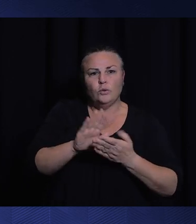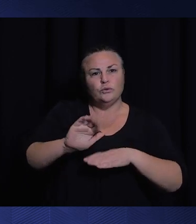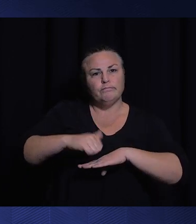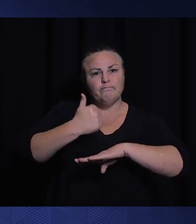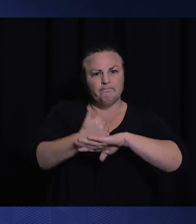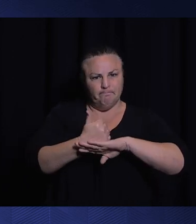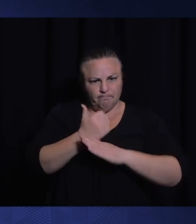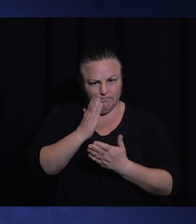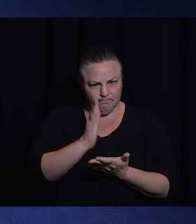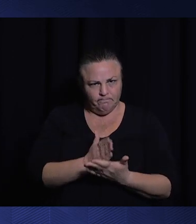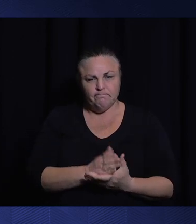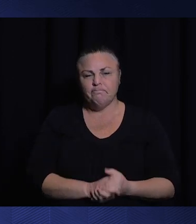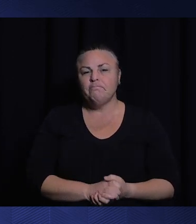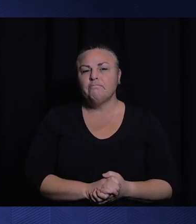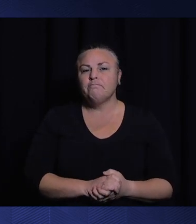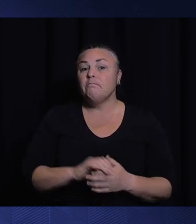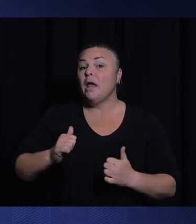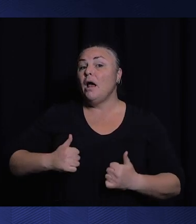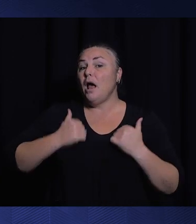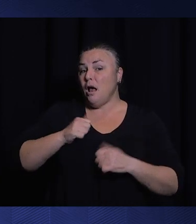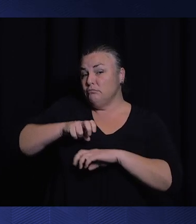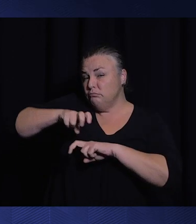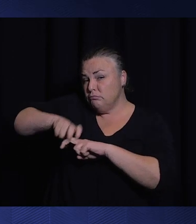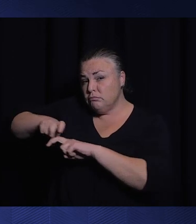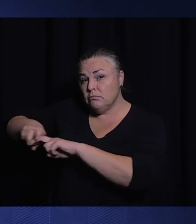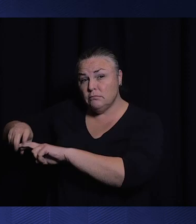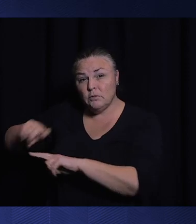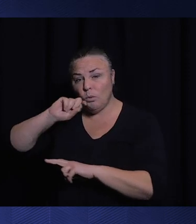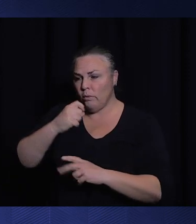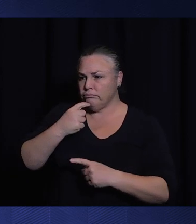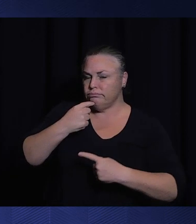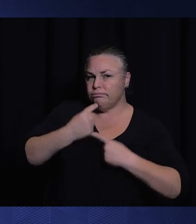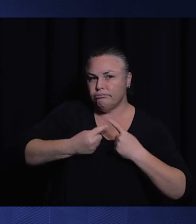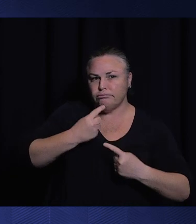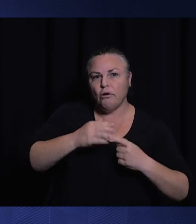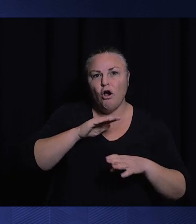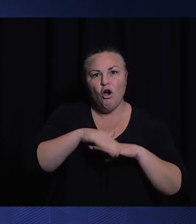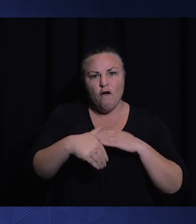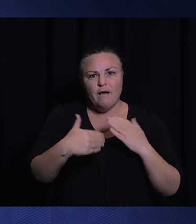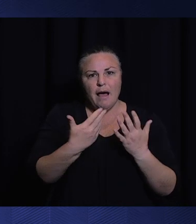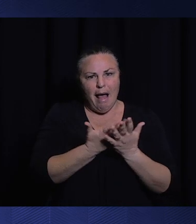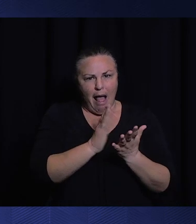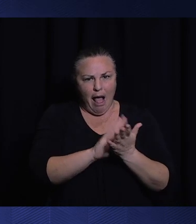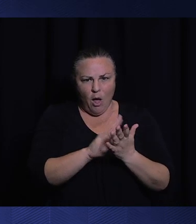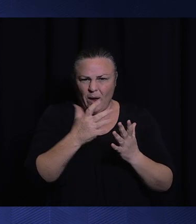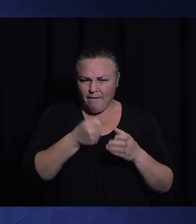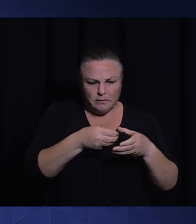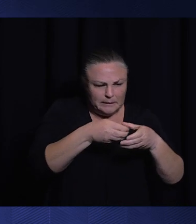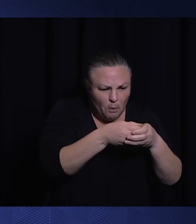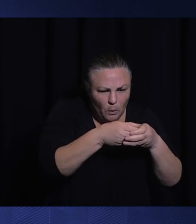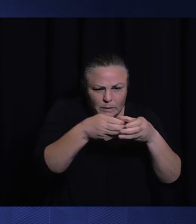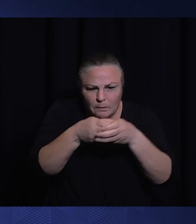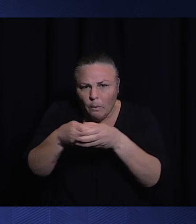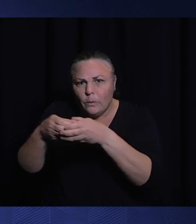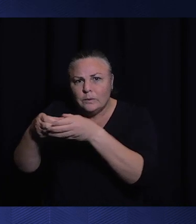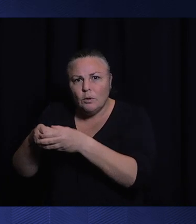Our speakers will share real examples of how we move from fragmented demonstration projects to larger